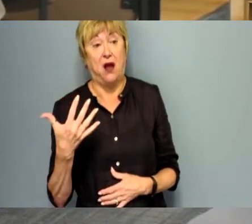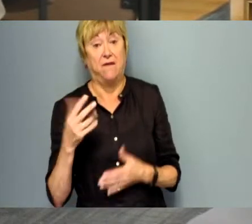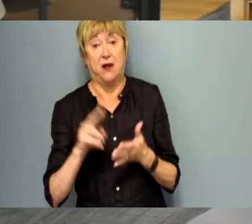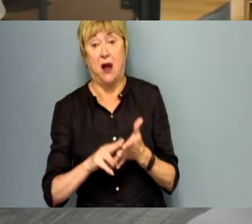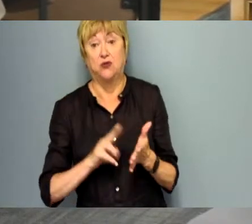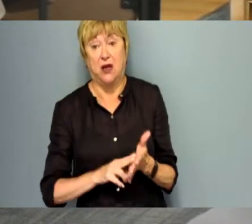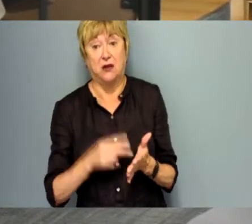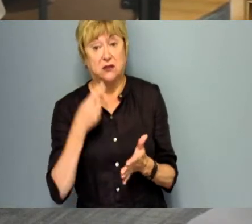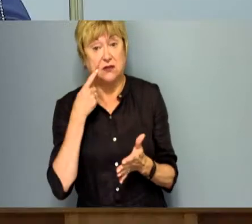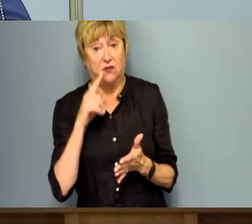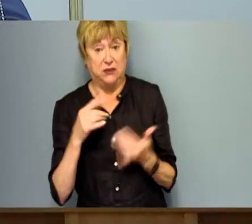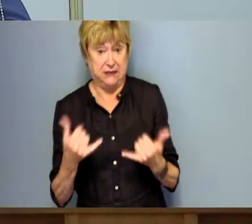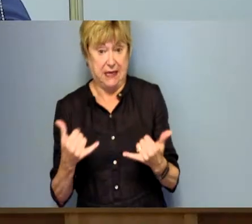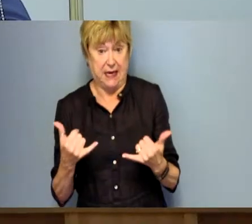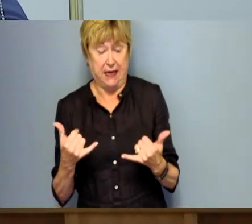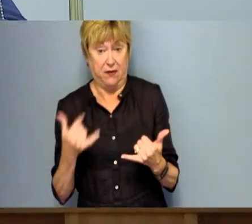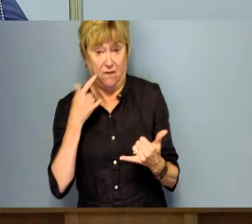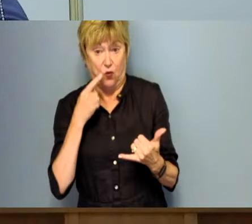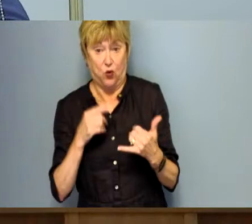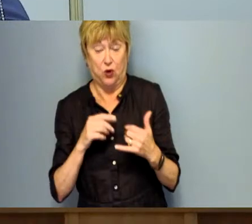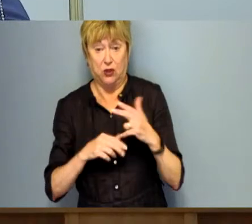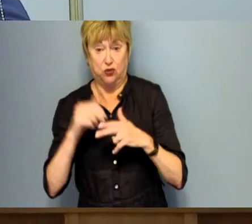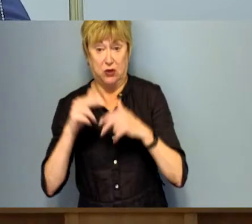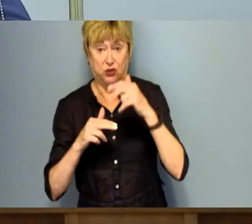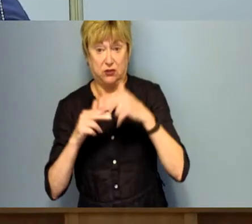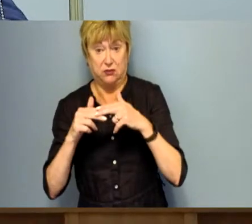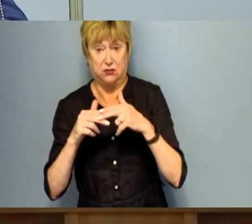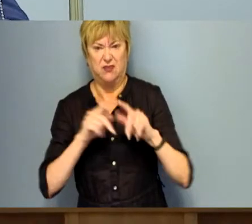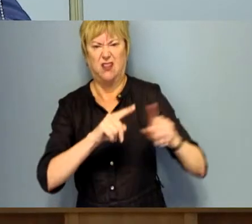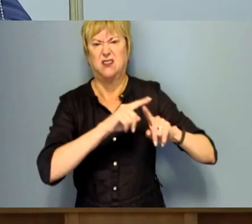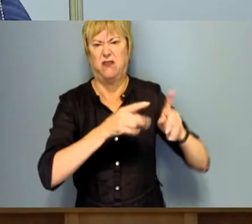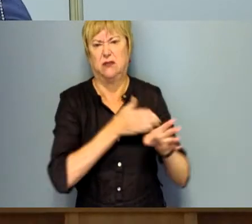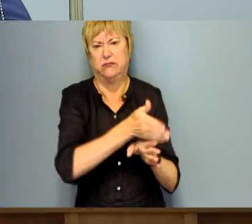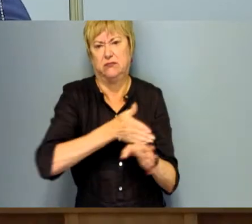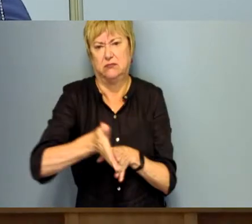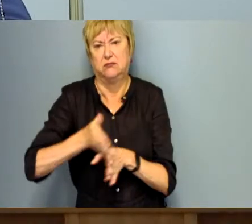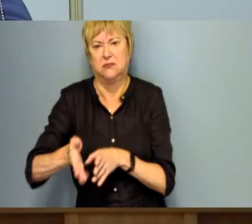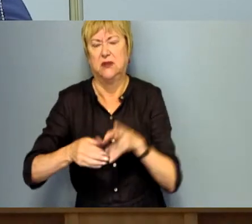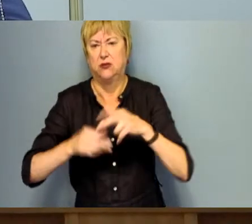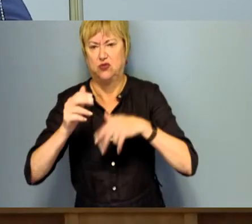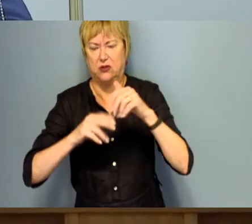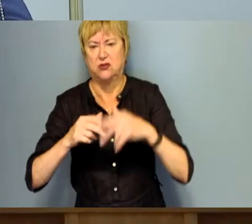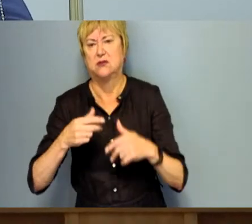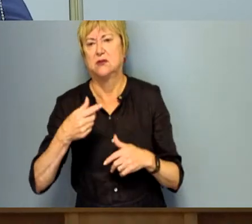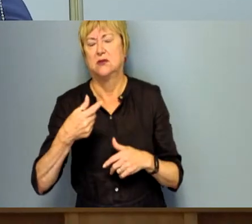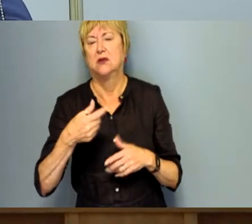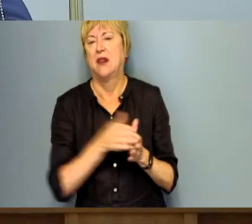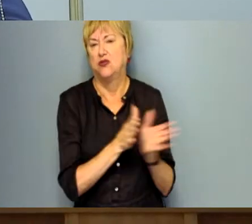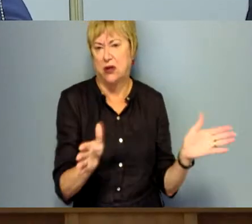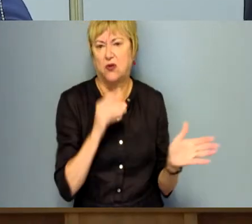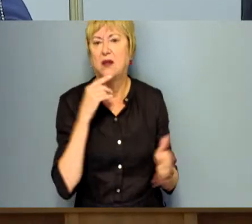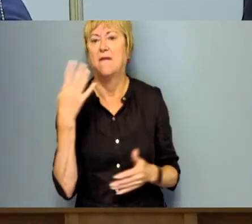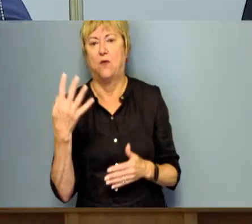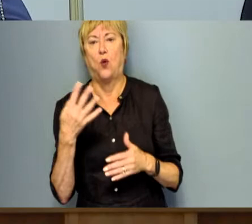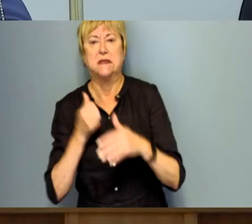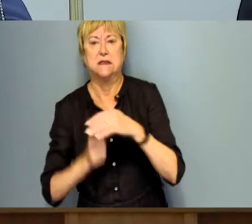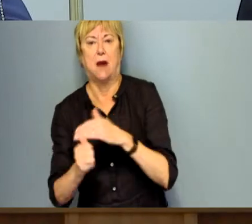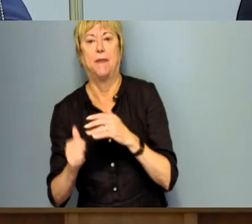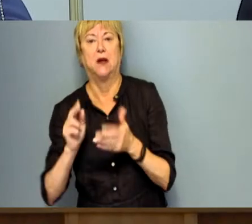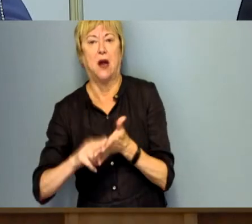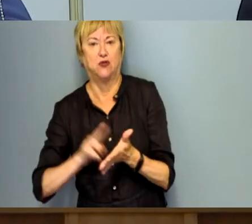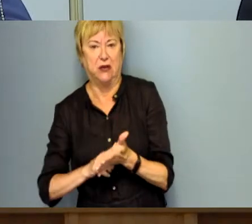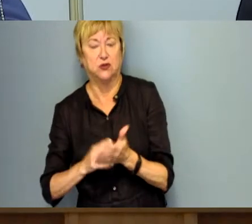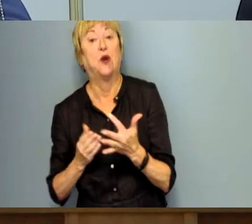awarding today for the construction, all the different construction, GC and the 4 subs, all these went